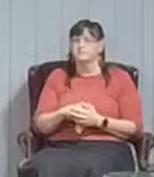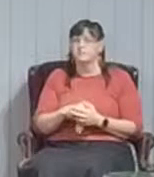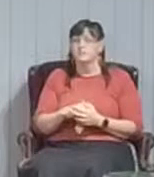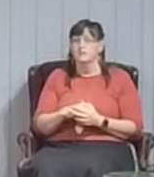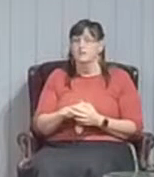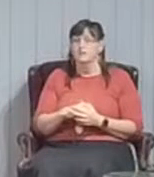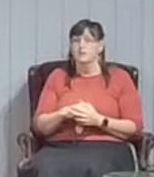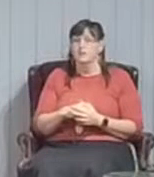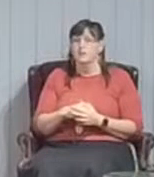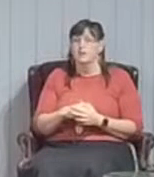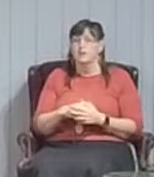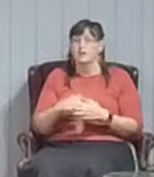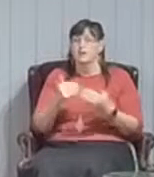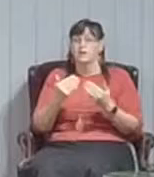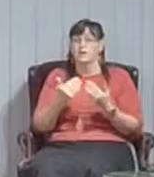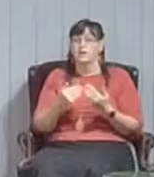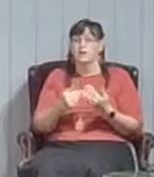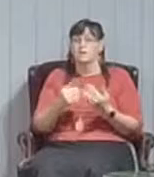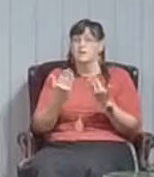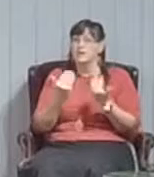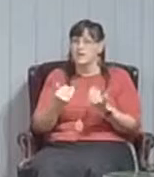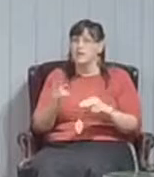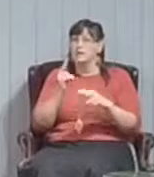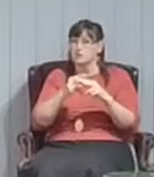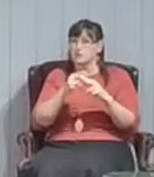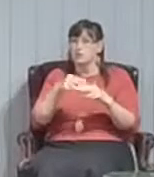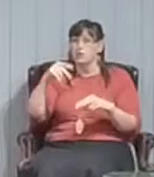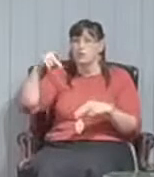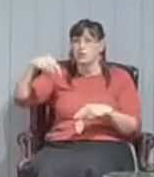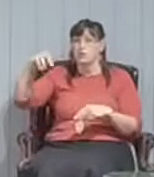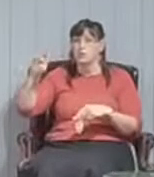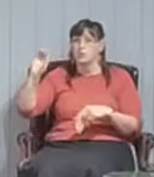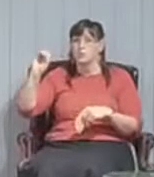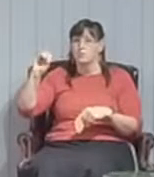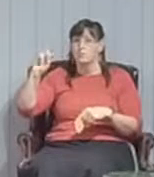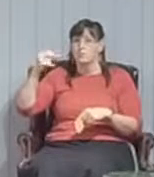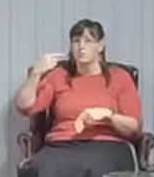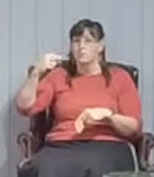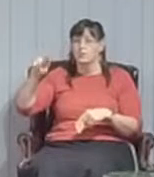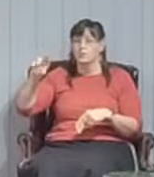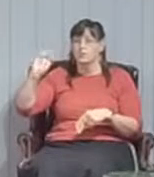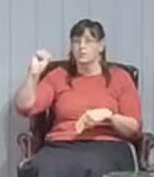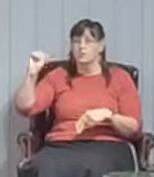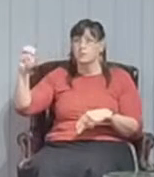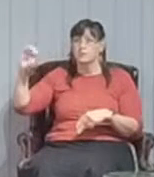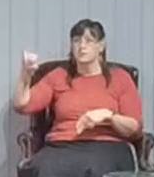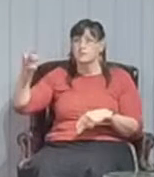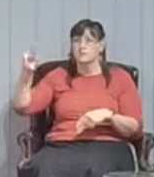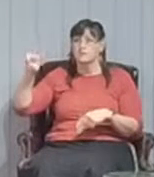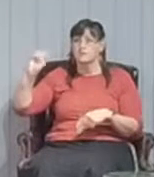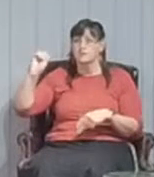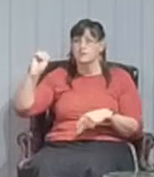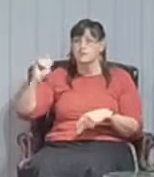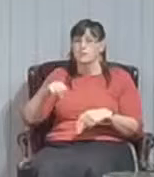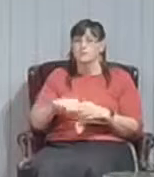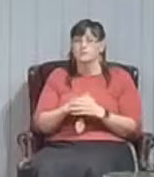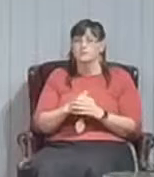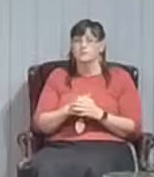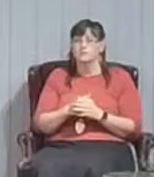the popular term, is called progressive, but it's the same thing. It's the same thing. And progressive is no better than